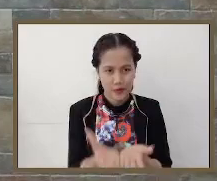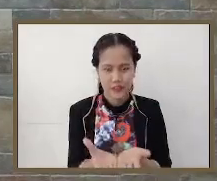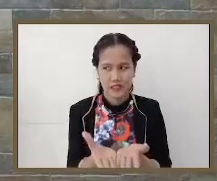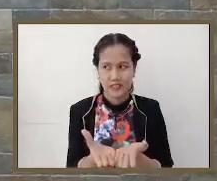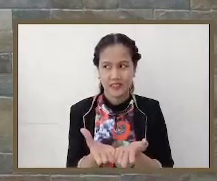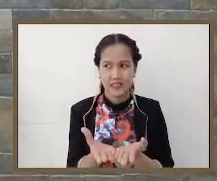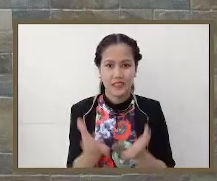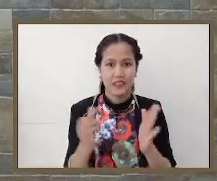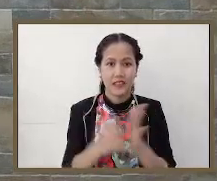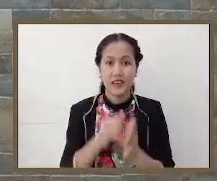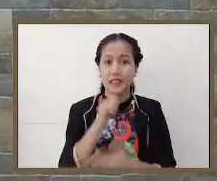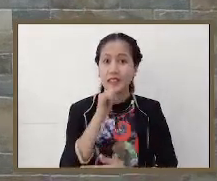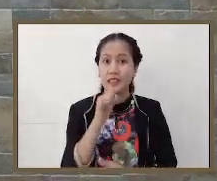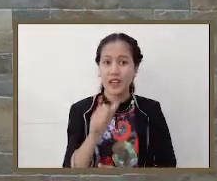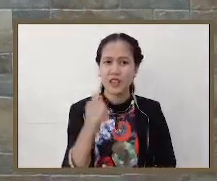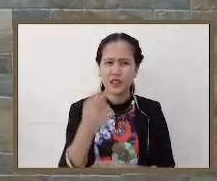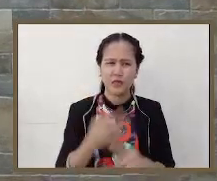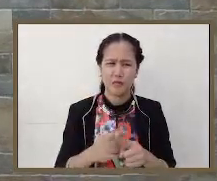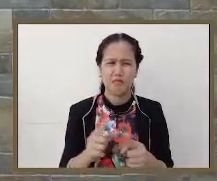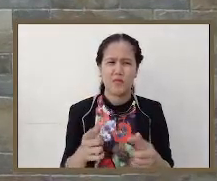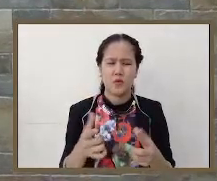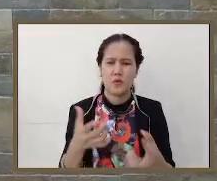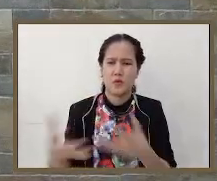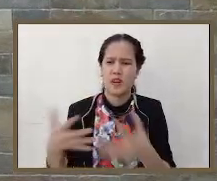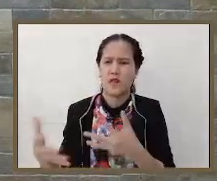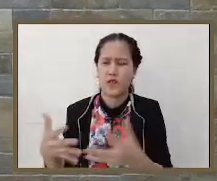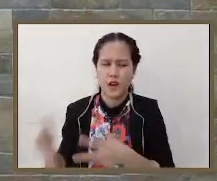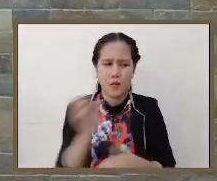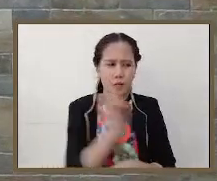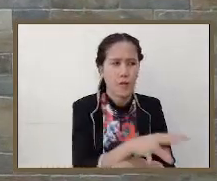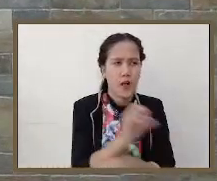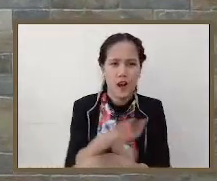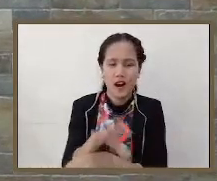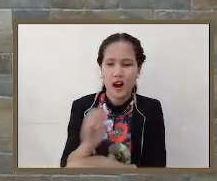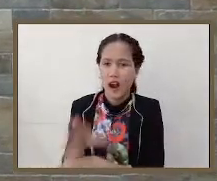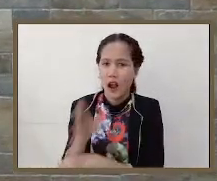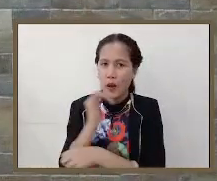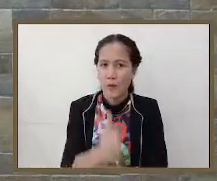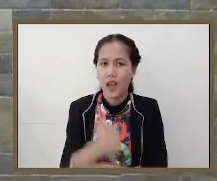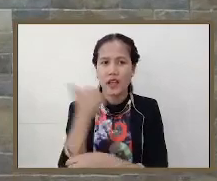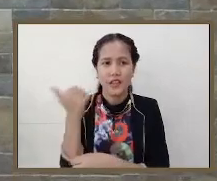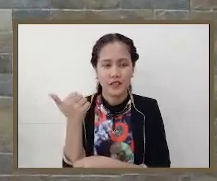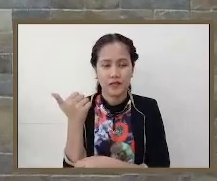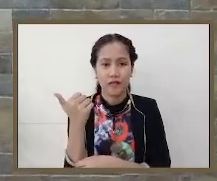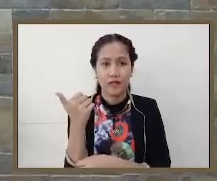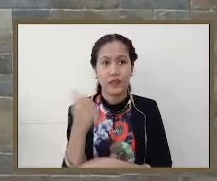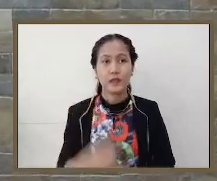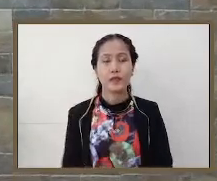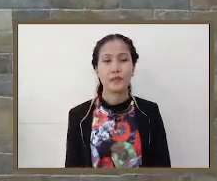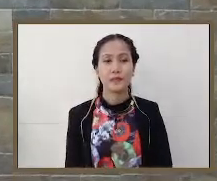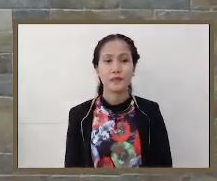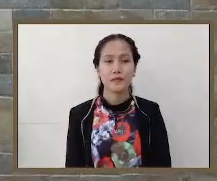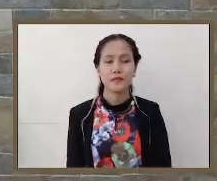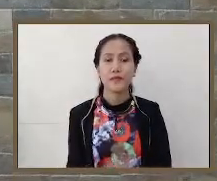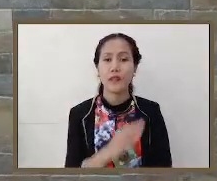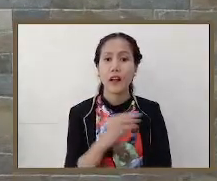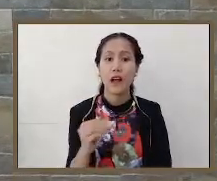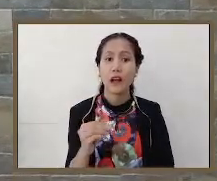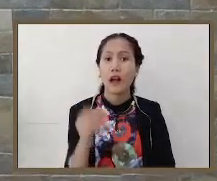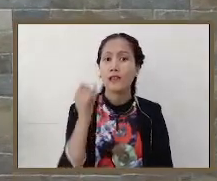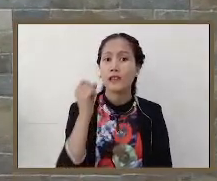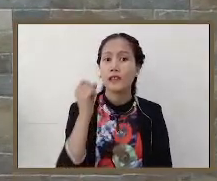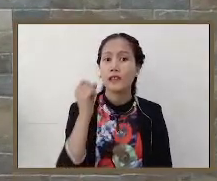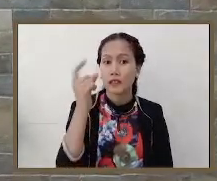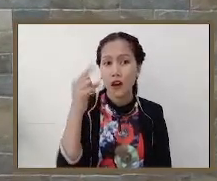Hindi nanggagaling sa anumang kuro-kuro ng tao. You see, and going to our position, brethren, we are blessed.